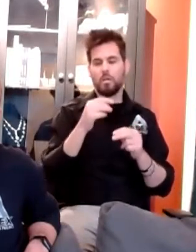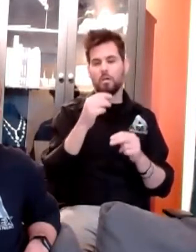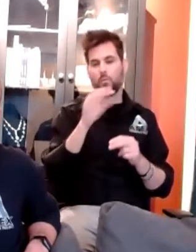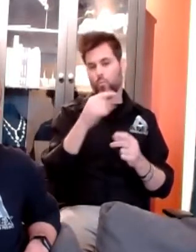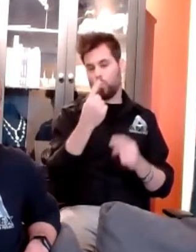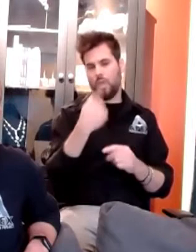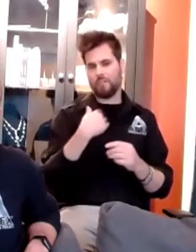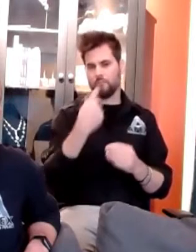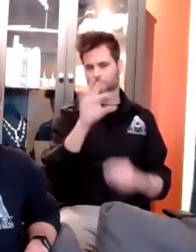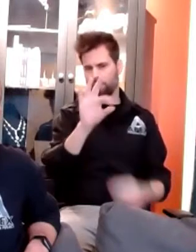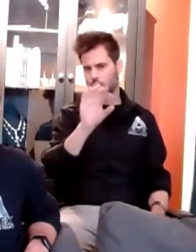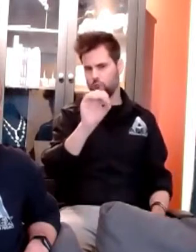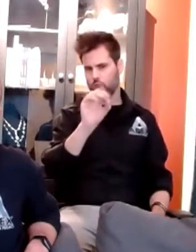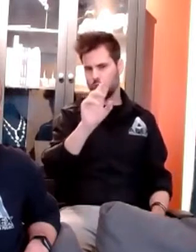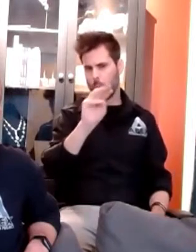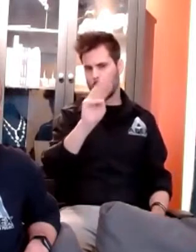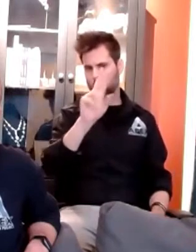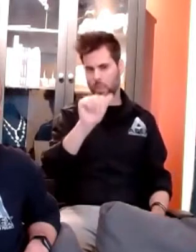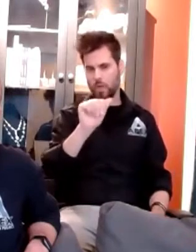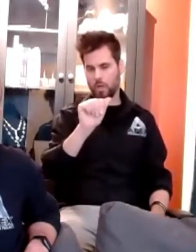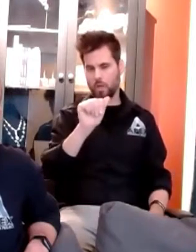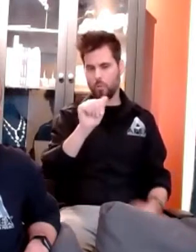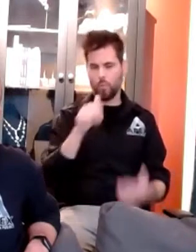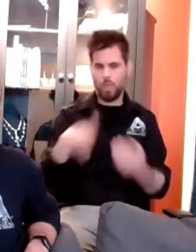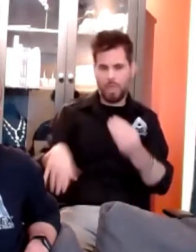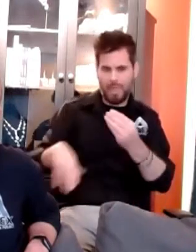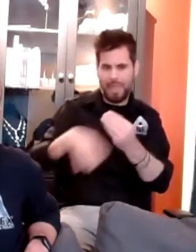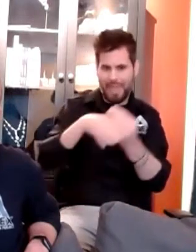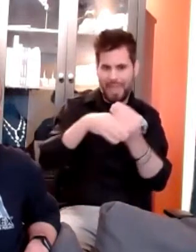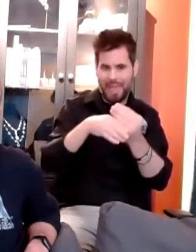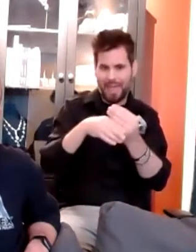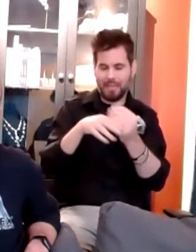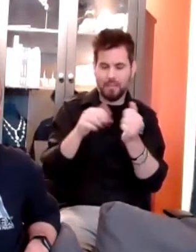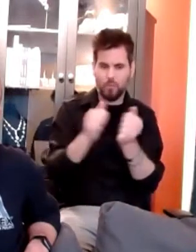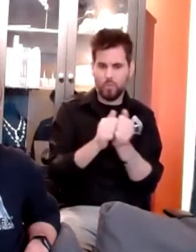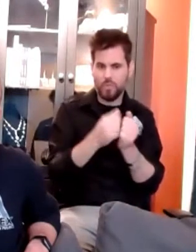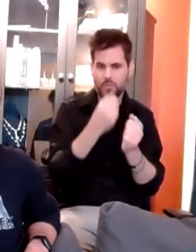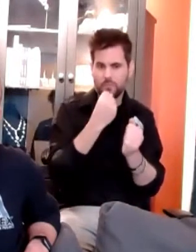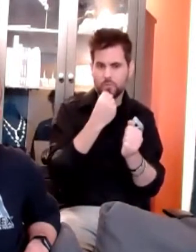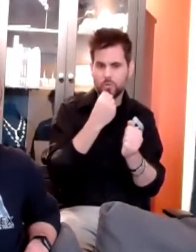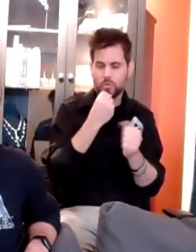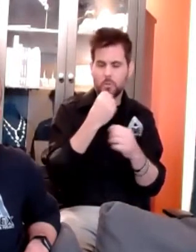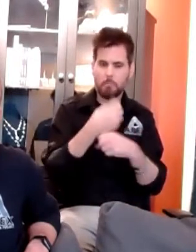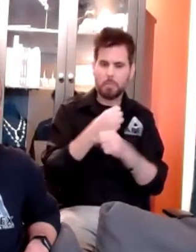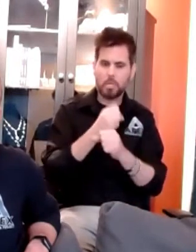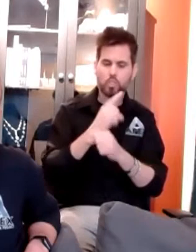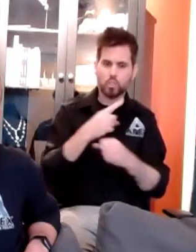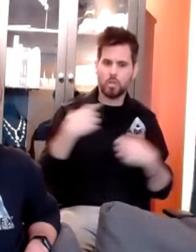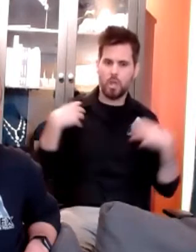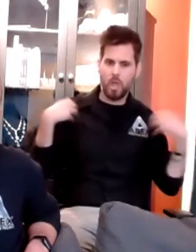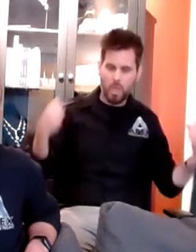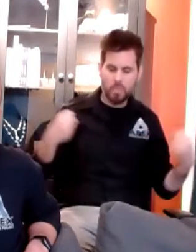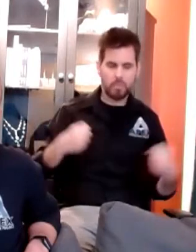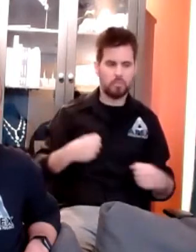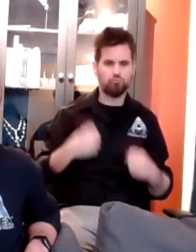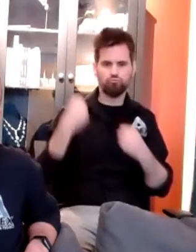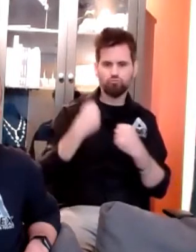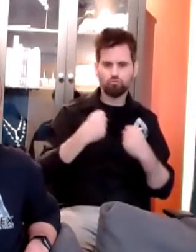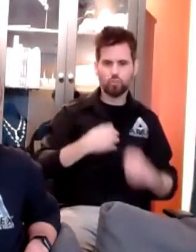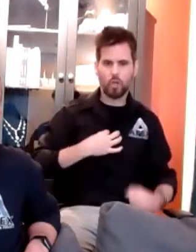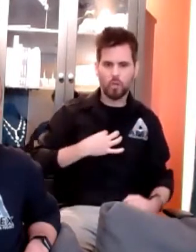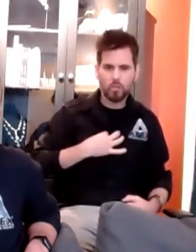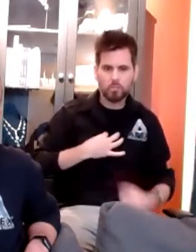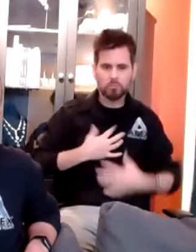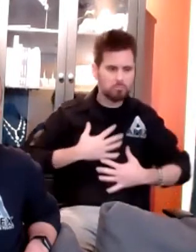And you know, when we first started, 11 years ago, we didn't have the opportunity to